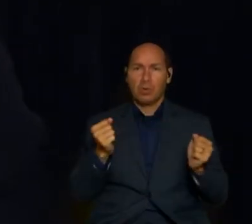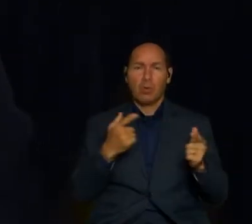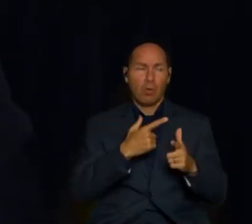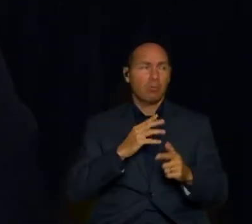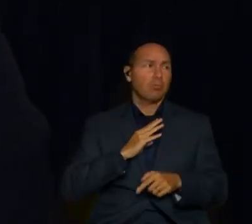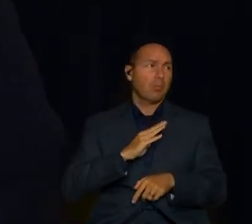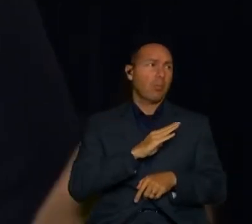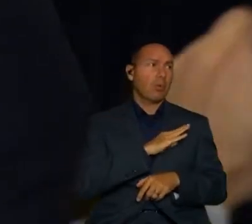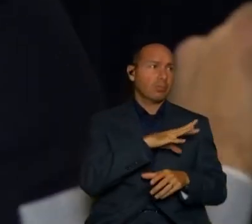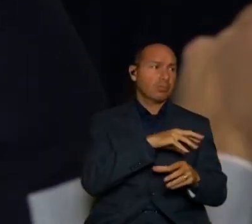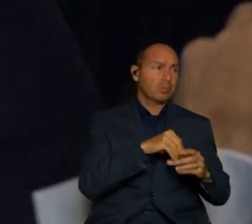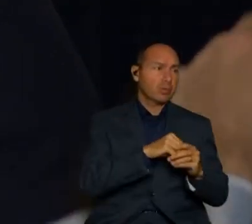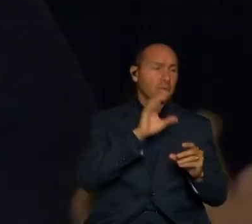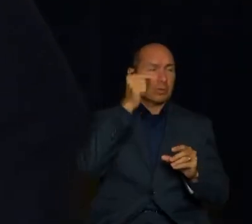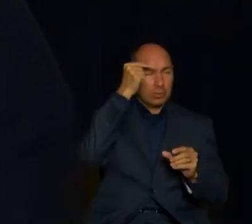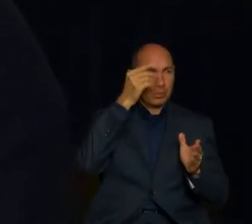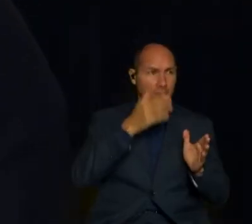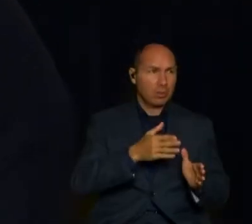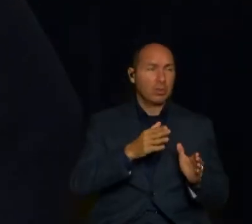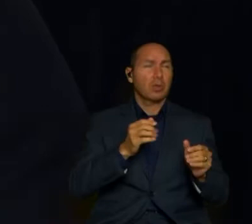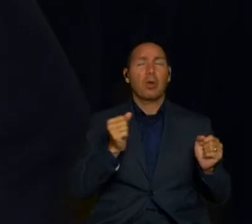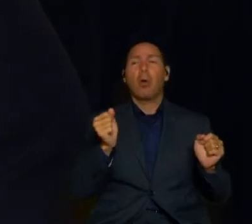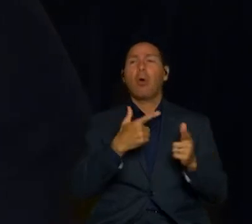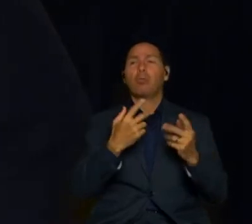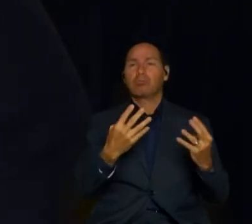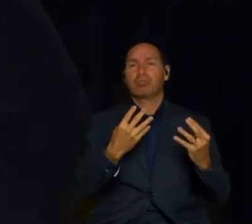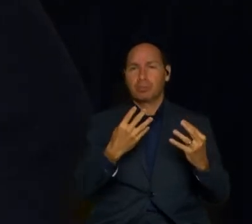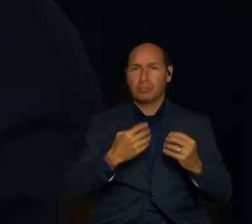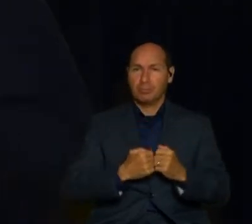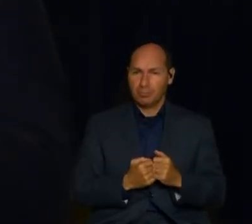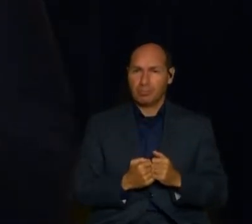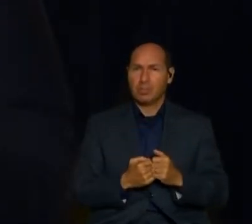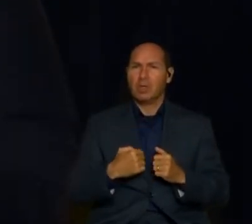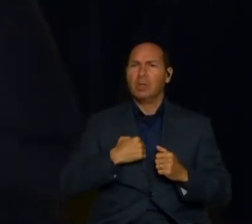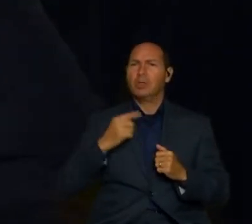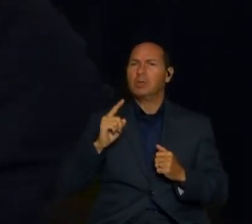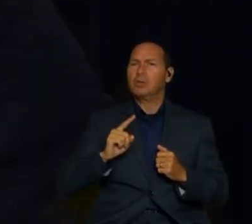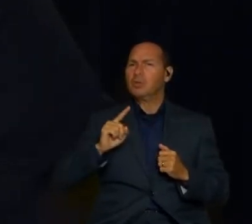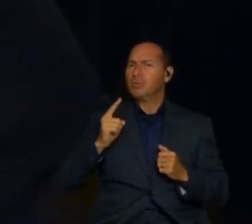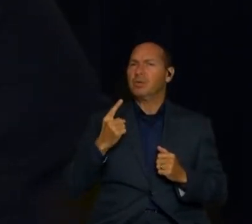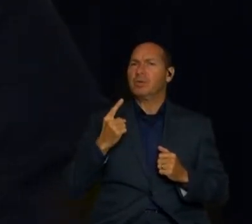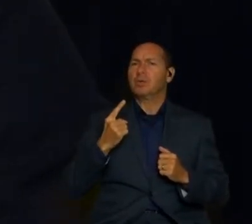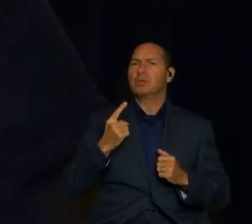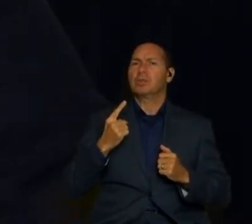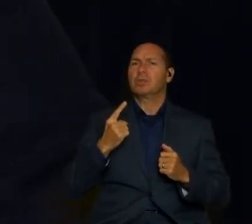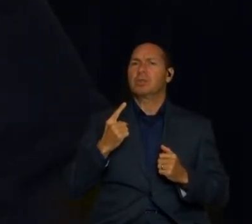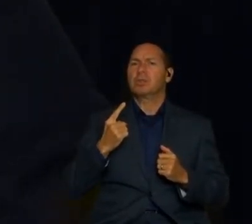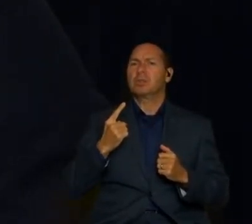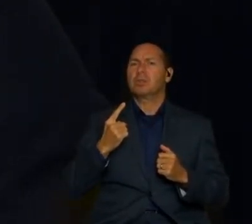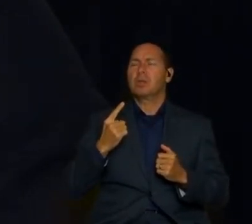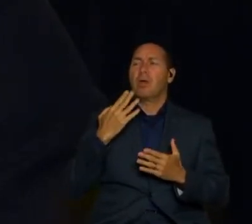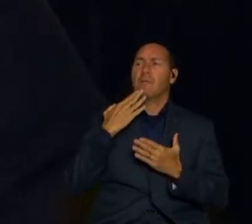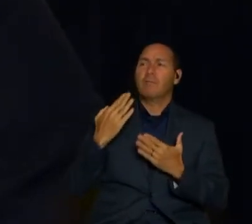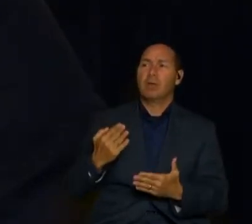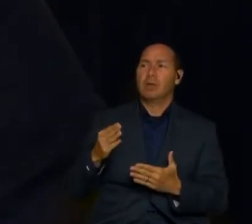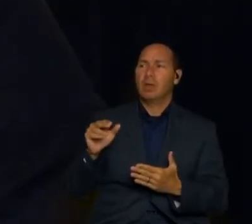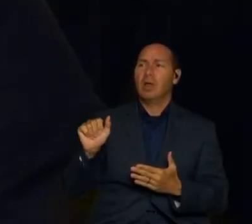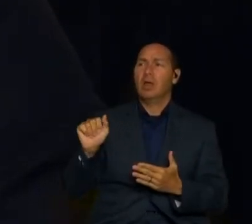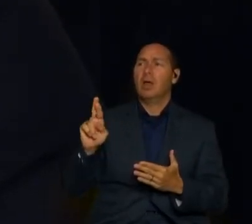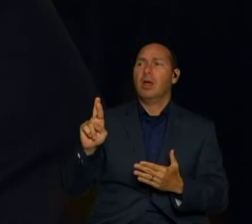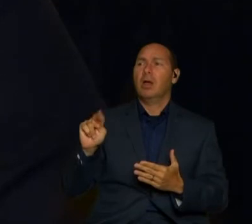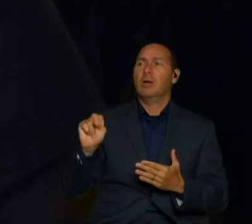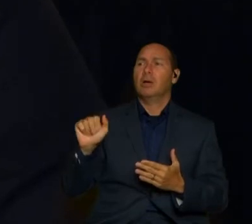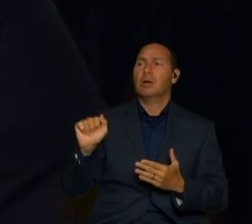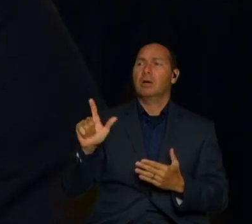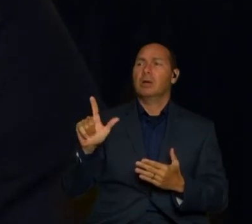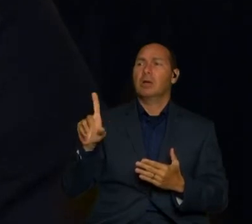members, governor, and everyone in the audience. I would first thank Arnaldo and the team that has been